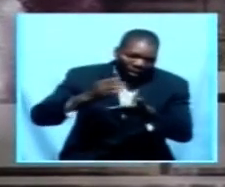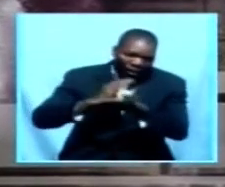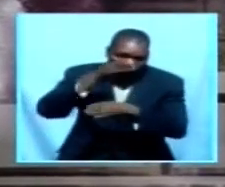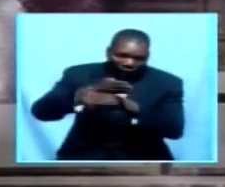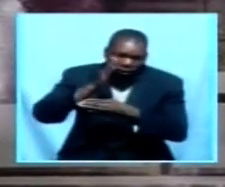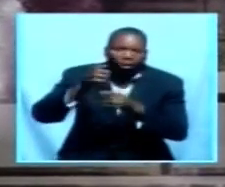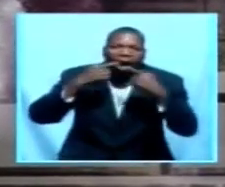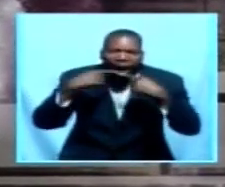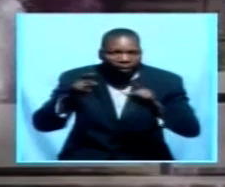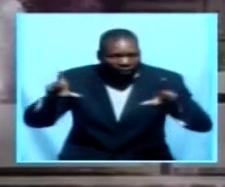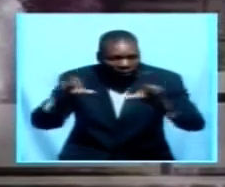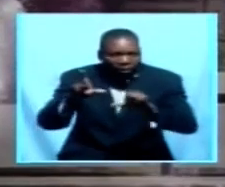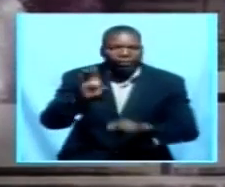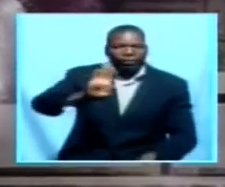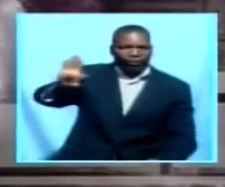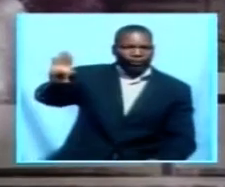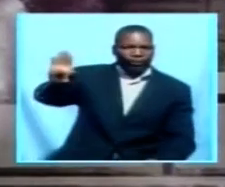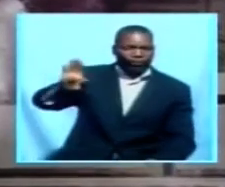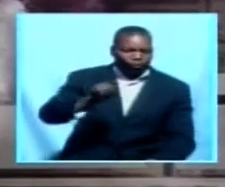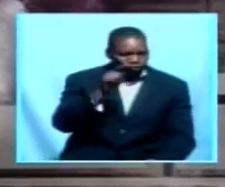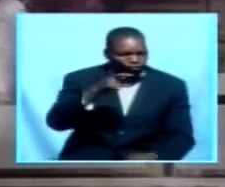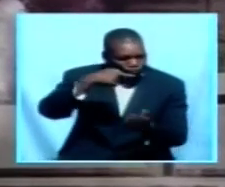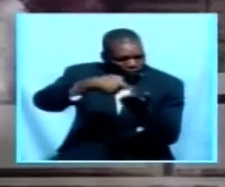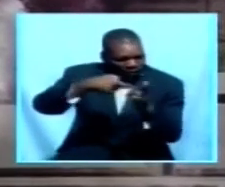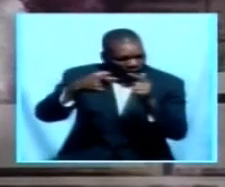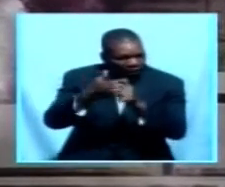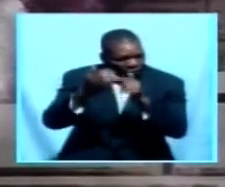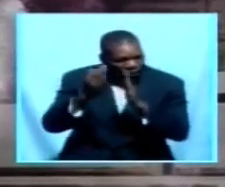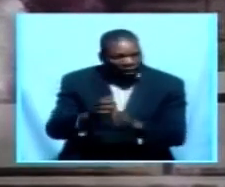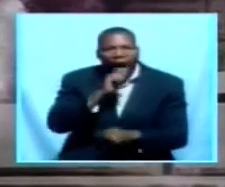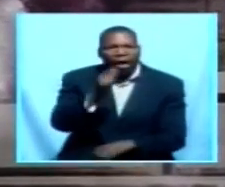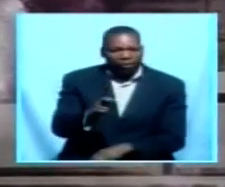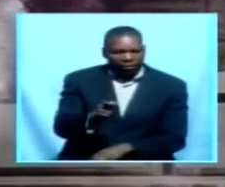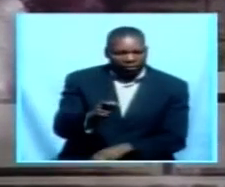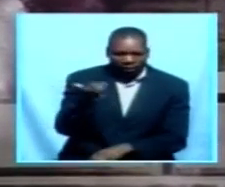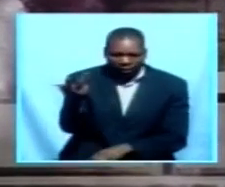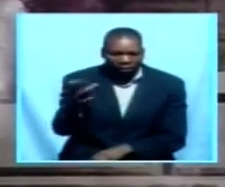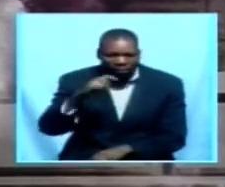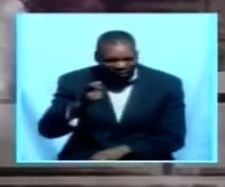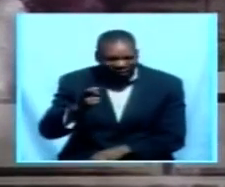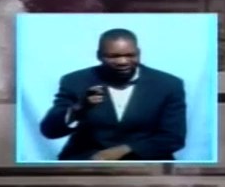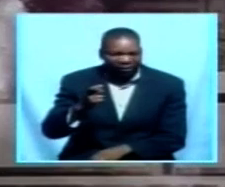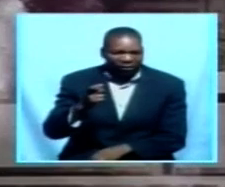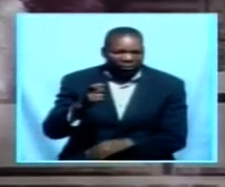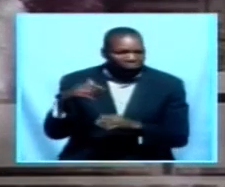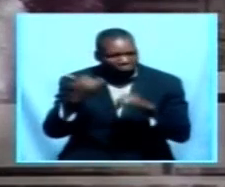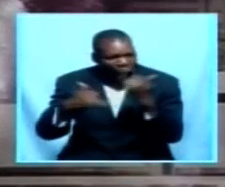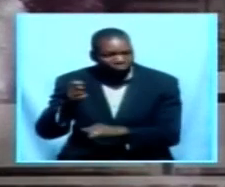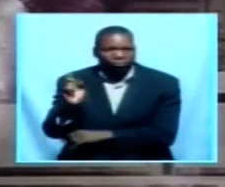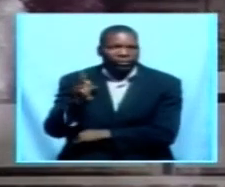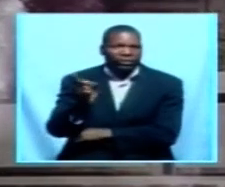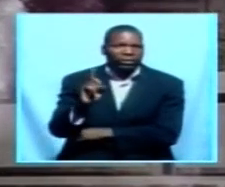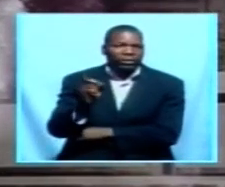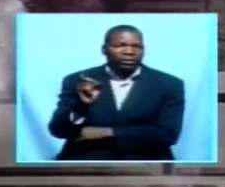Mr. Kaunda, a media consultant, says the three stations must resist the temptation of playing to the gallery over the matter. He